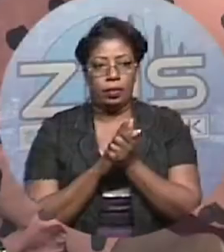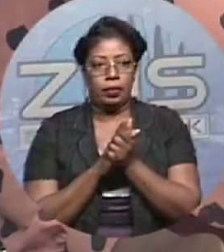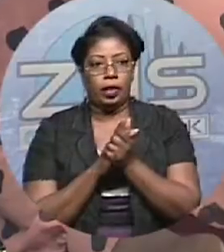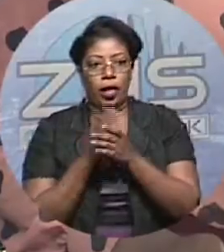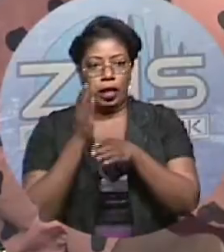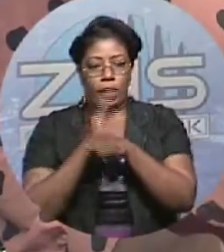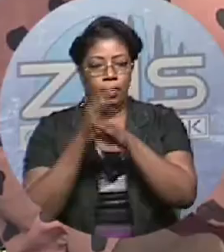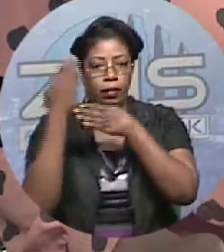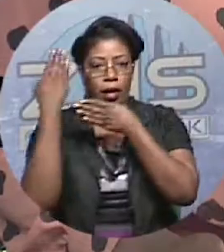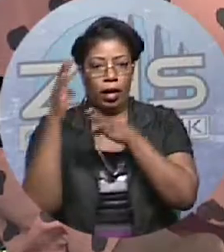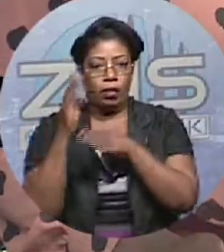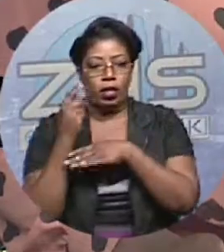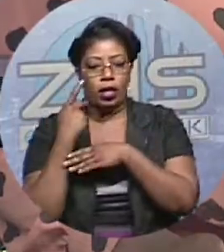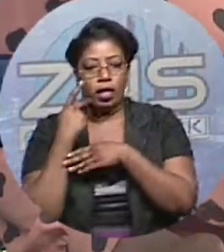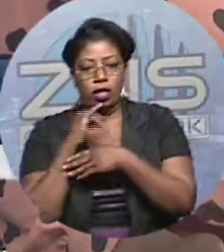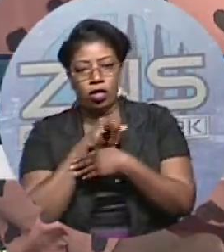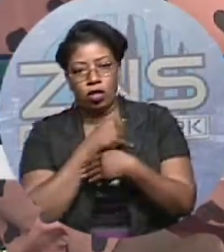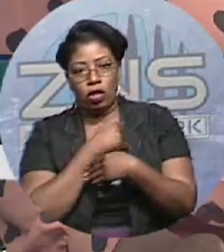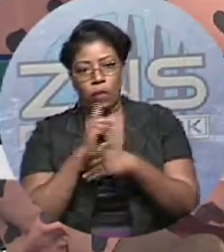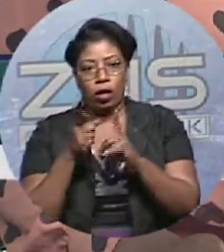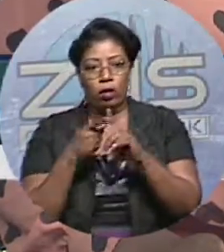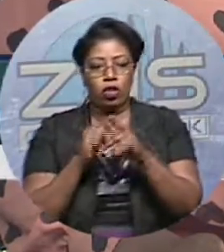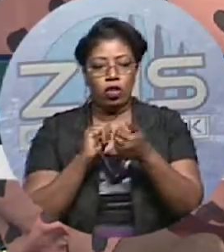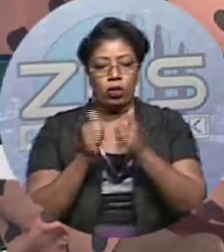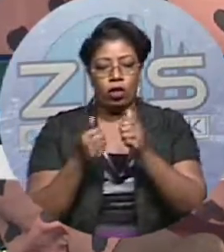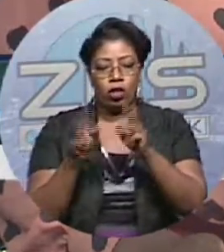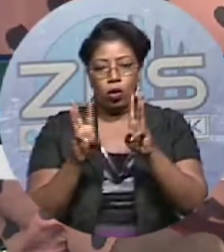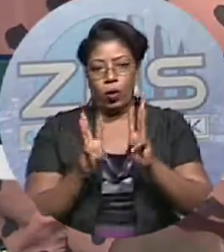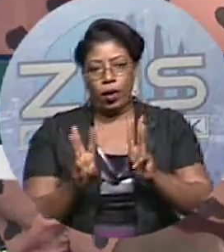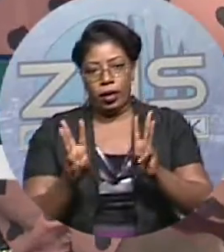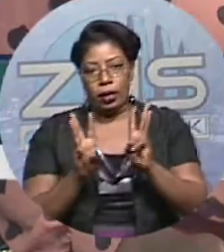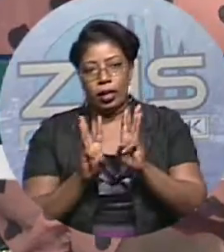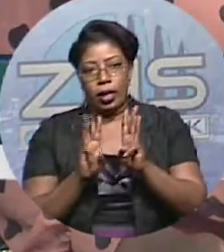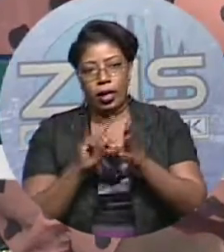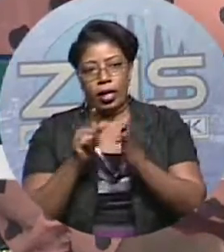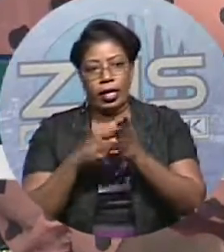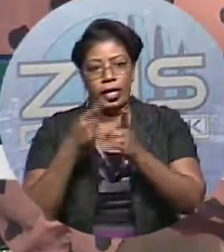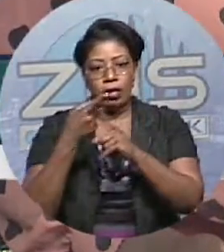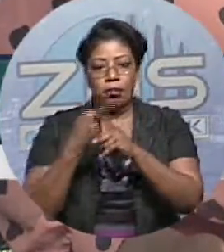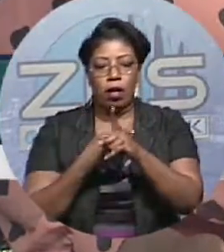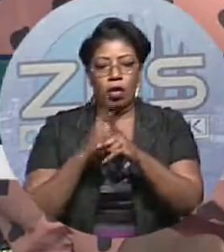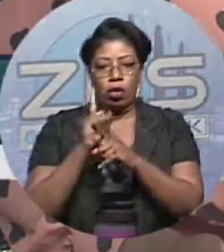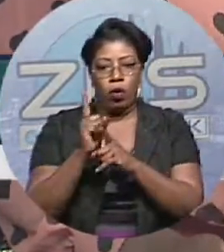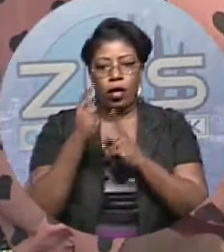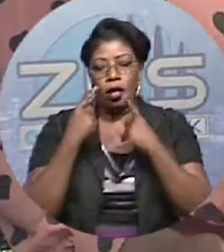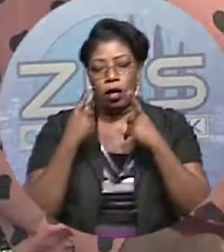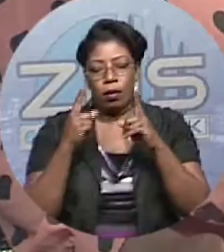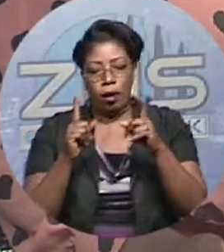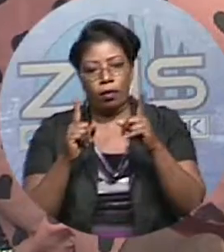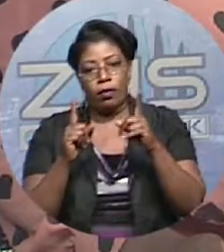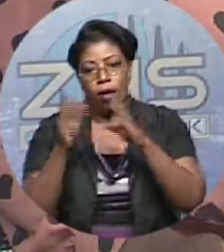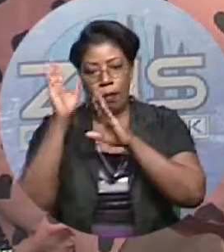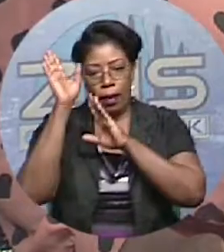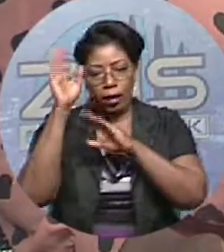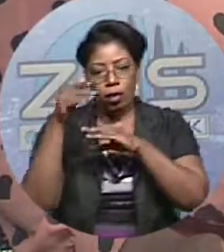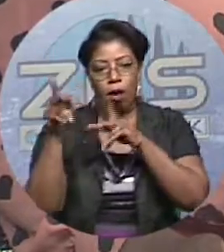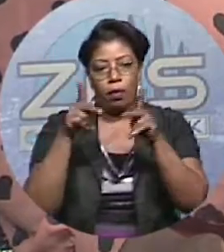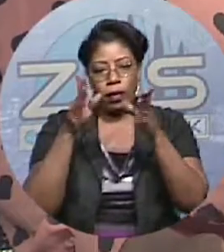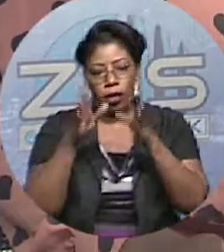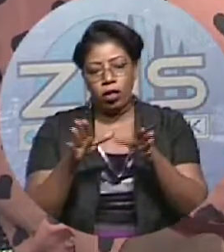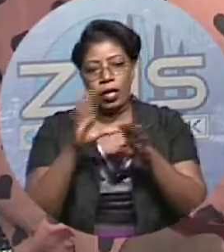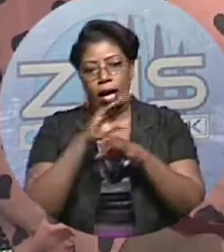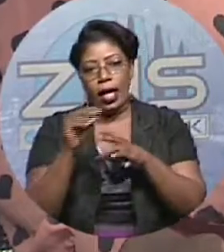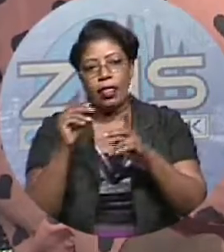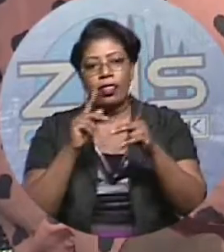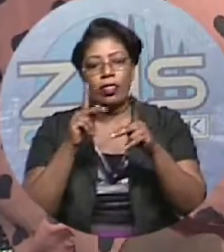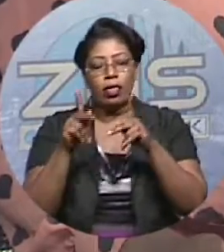Good evening, Bahamas. I'm Kelsey Johnson. Welcome to Sports Wednesday. This month is one of the most popular for collegiate basketball players and their